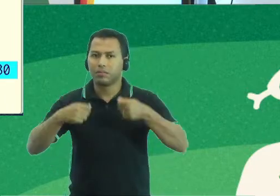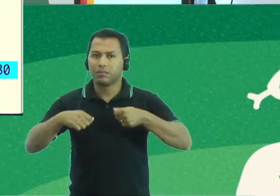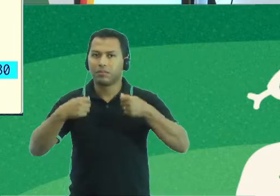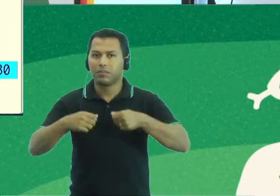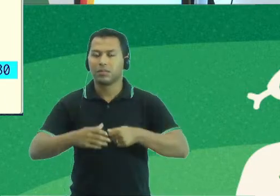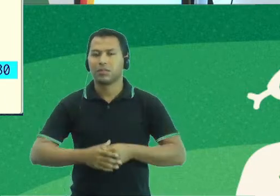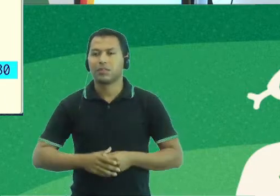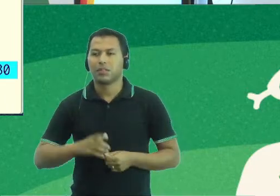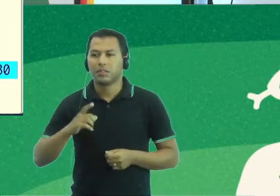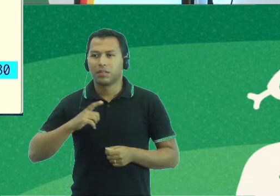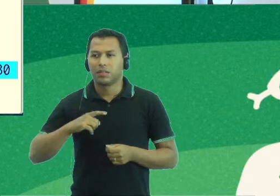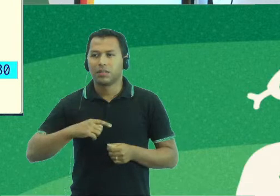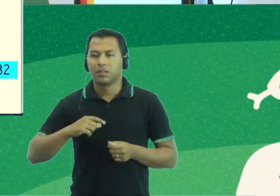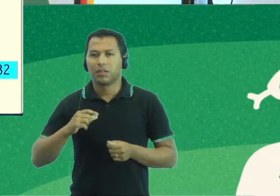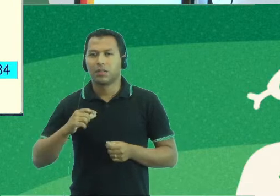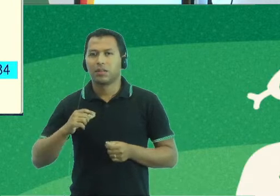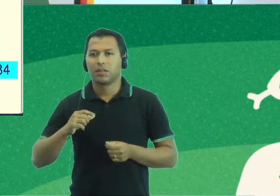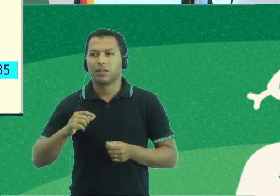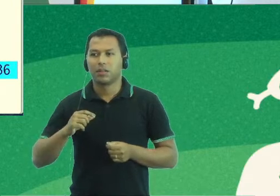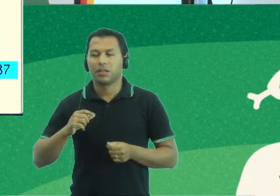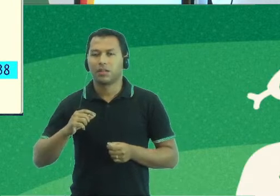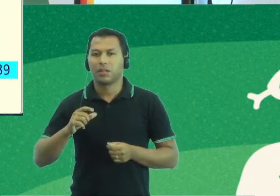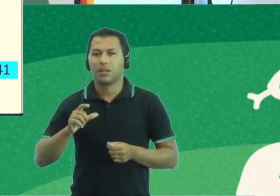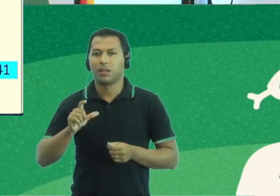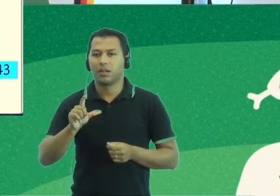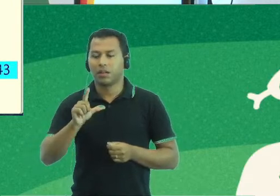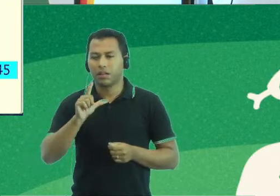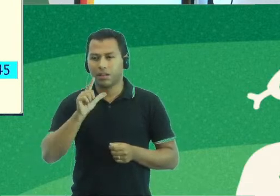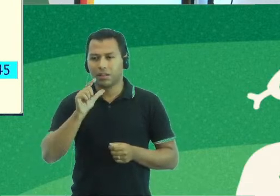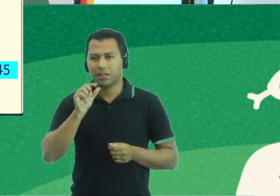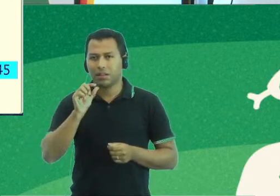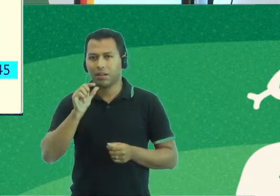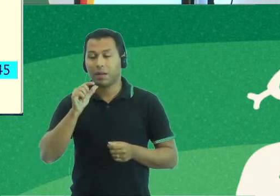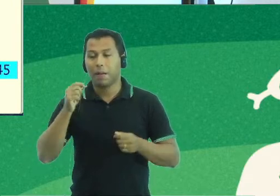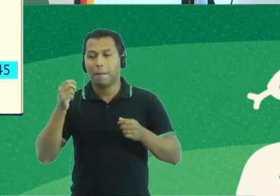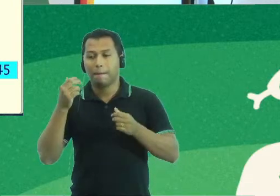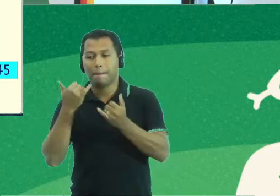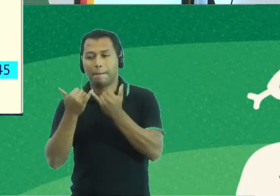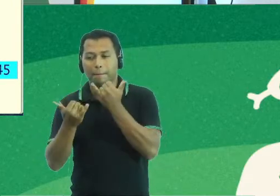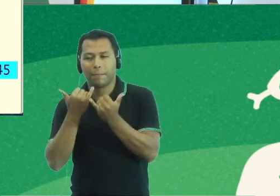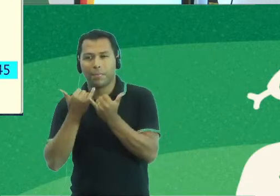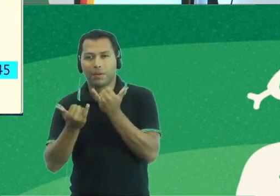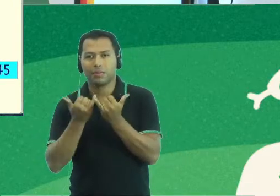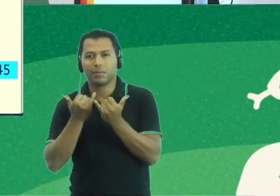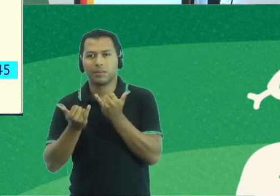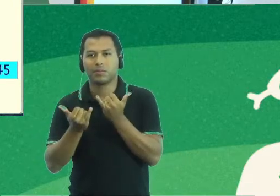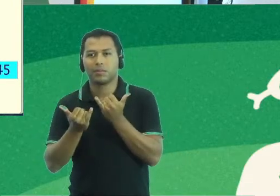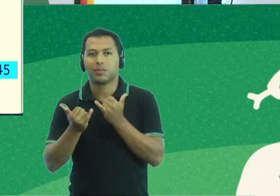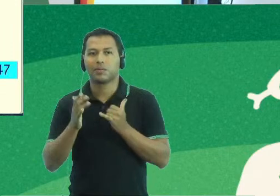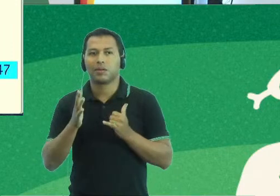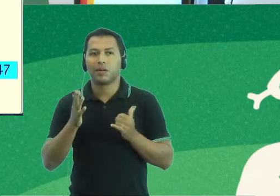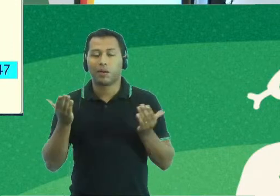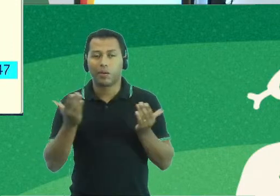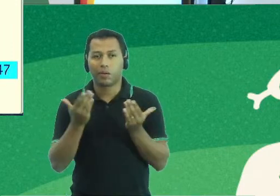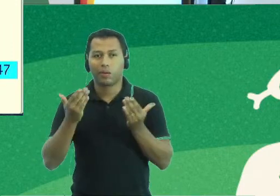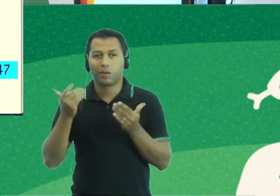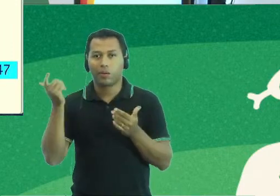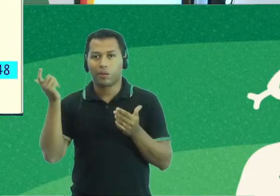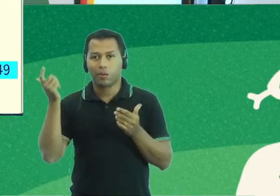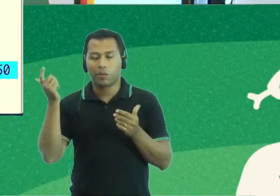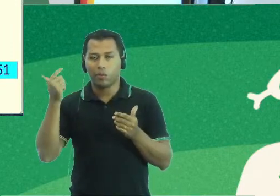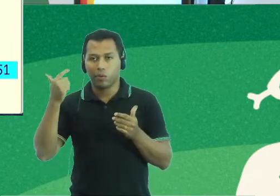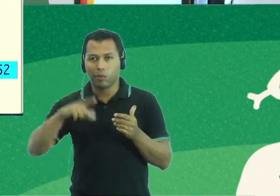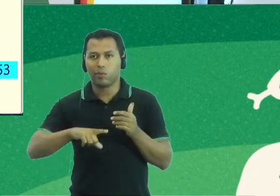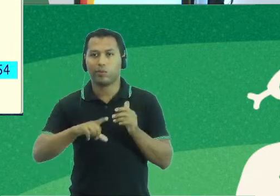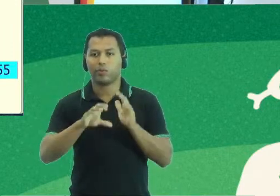enqueue at, and then I give it the next sighting. This is the datetime object that we got from our function. And then I can give it